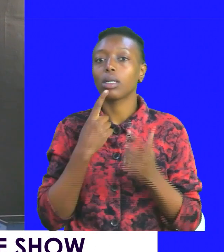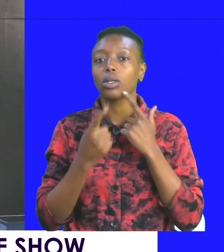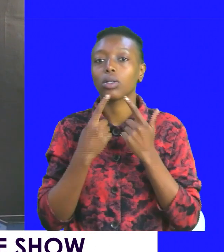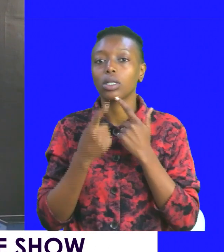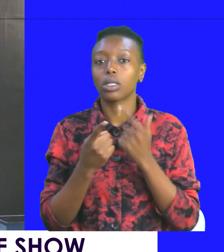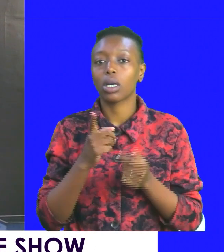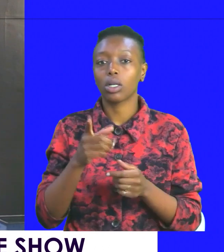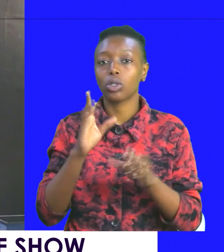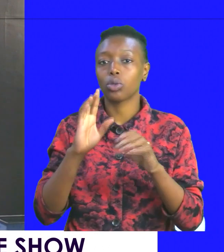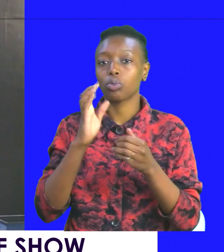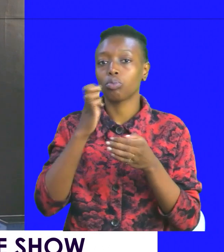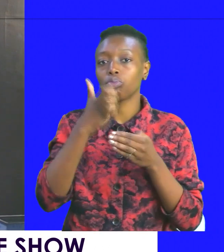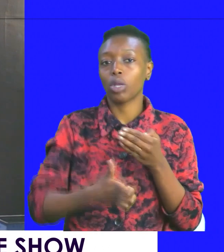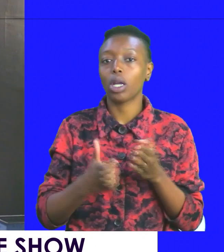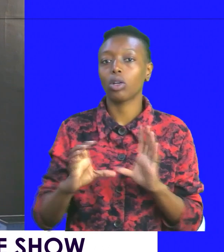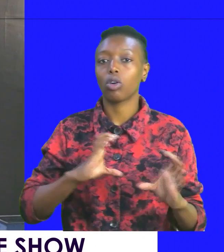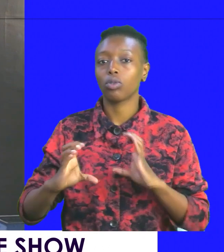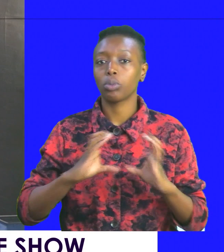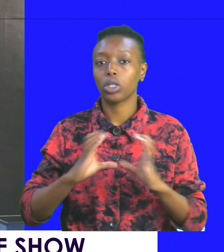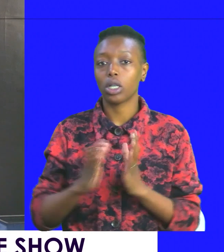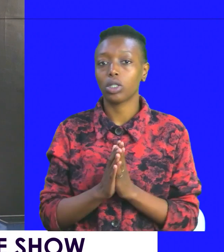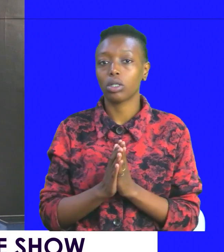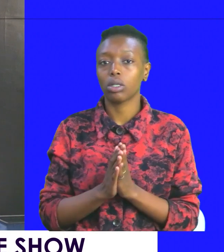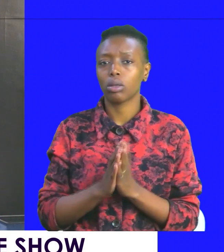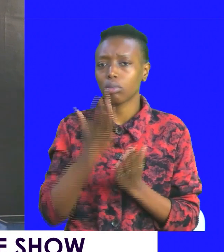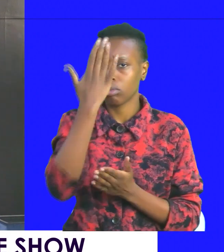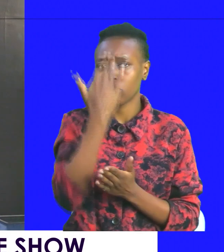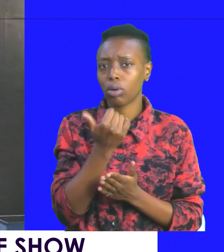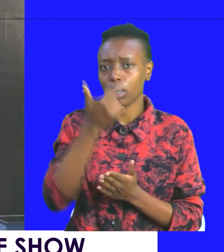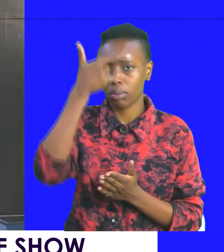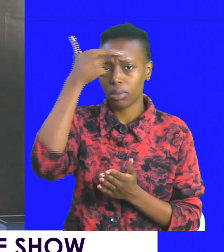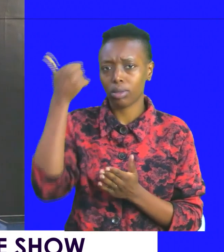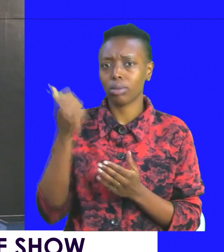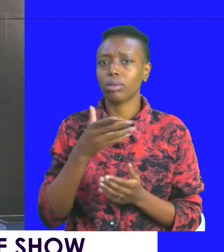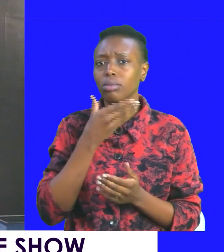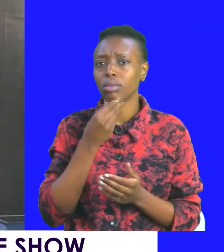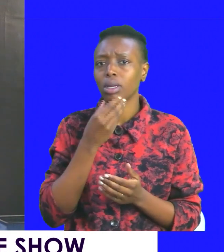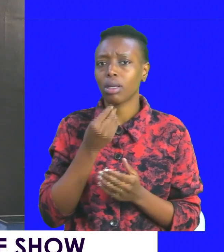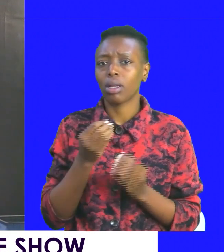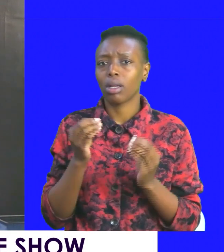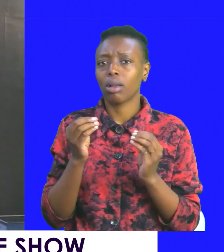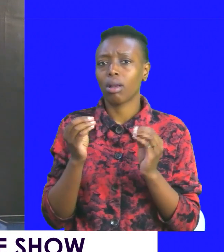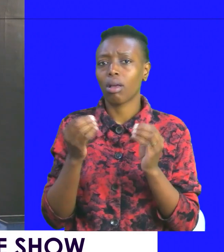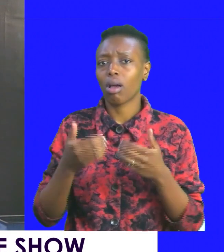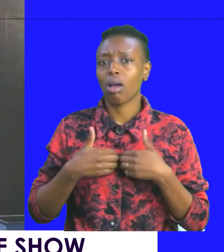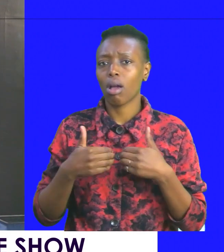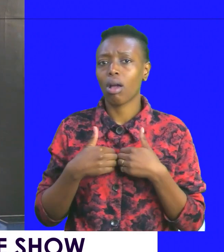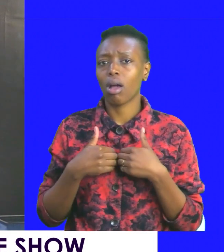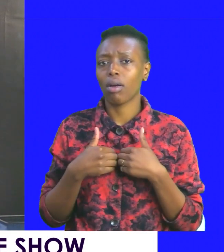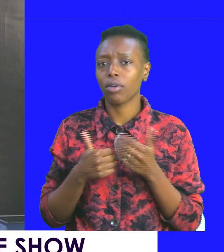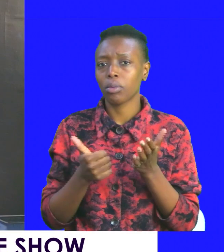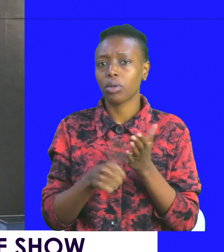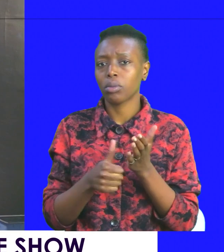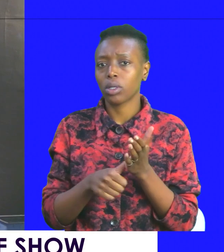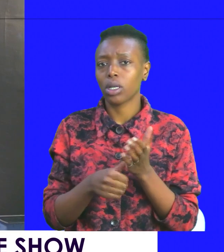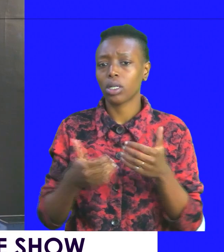to provide solutions. Why? Because men are wired to provide solutions. But they don't understand that